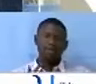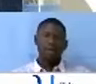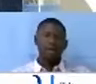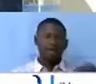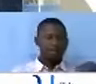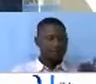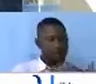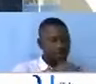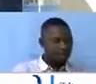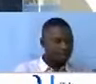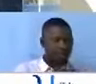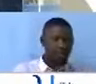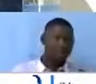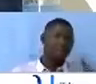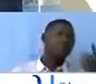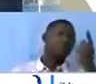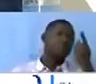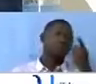the